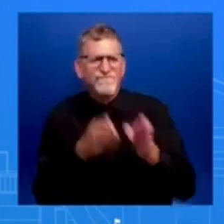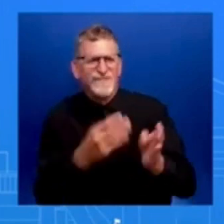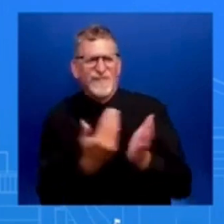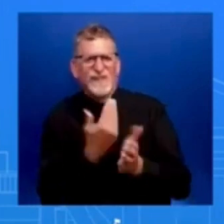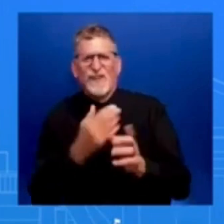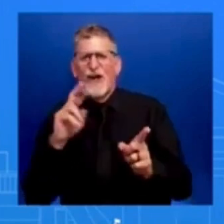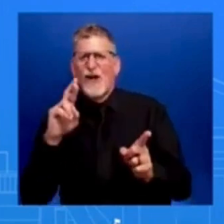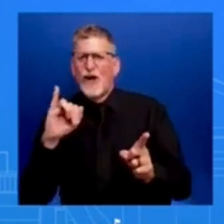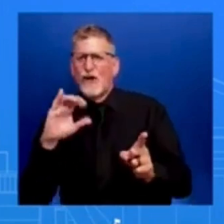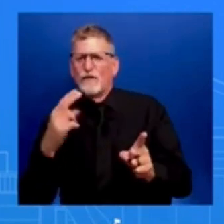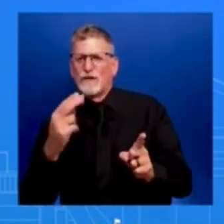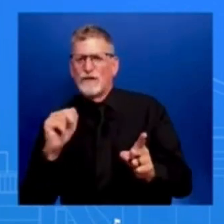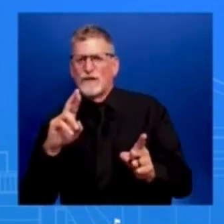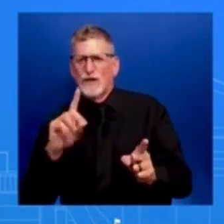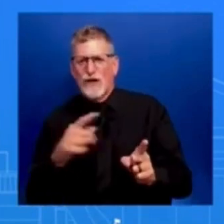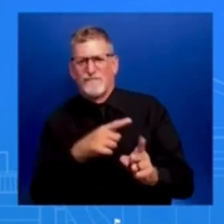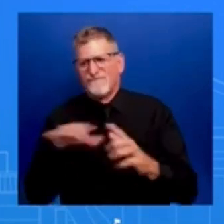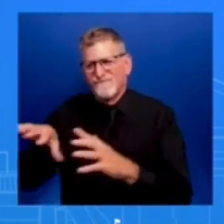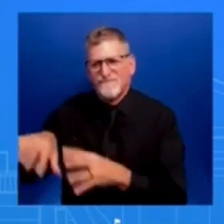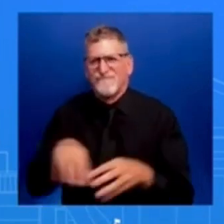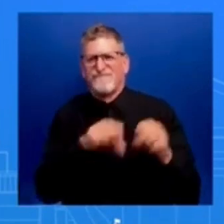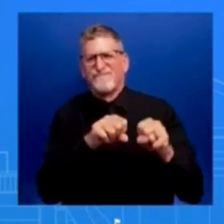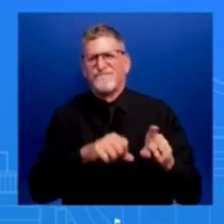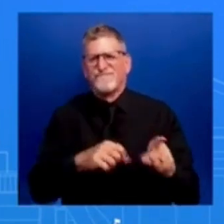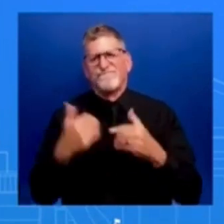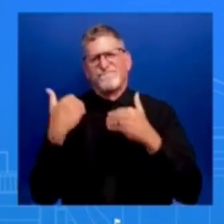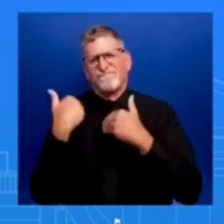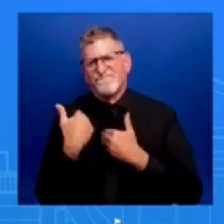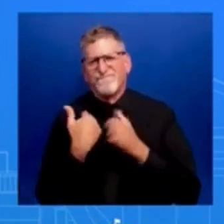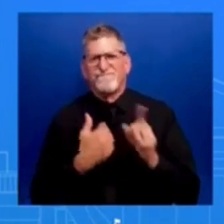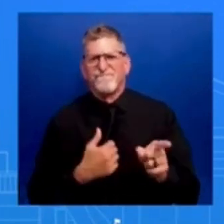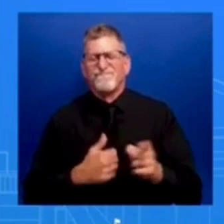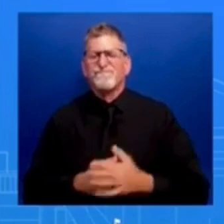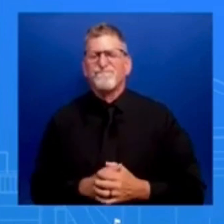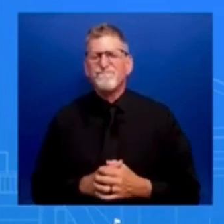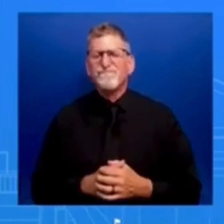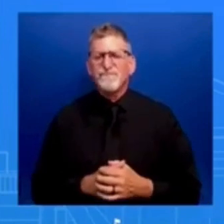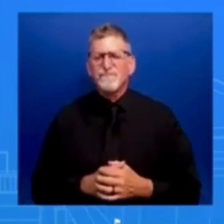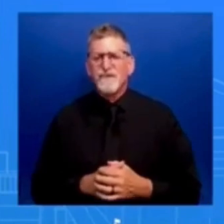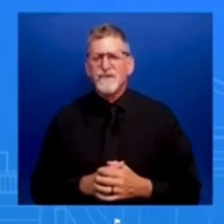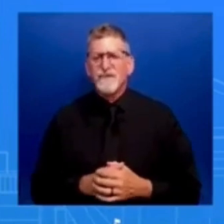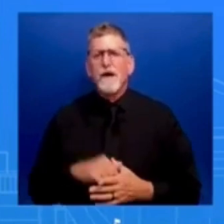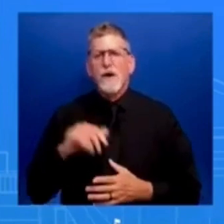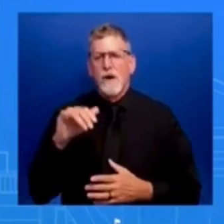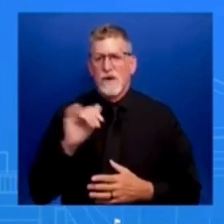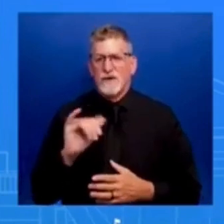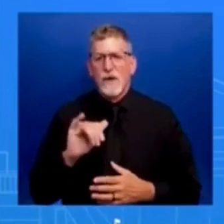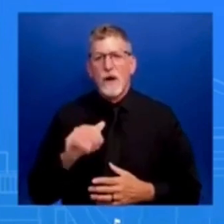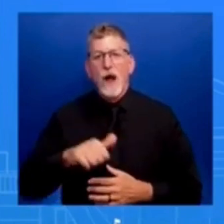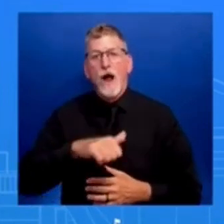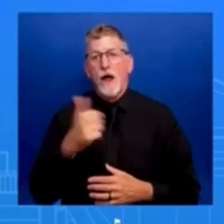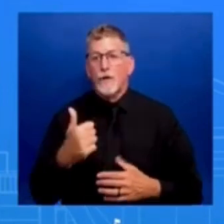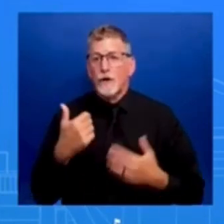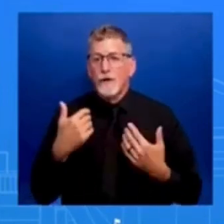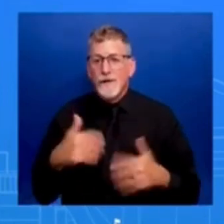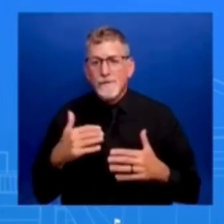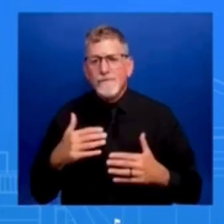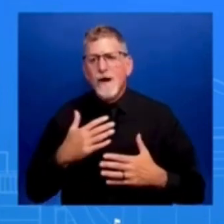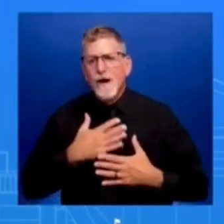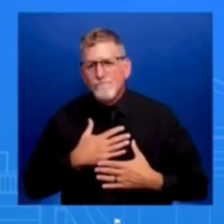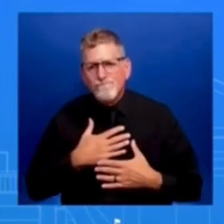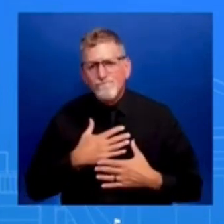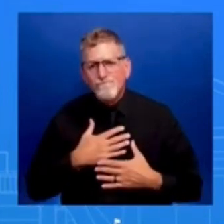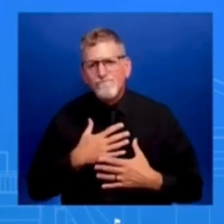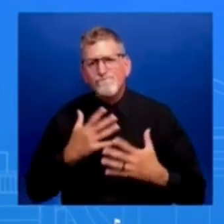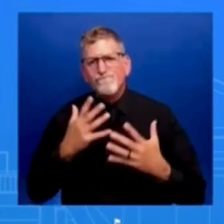the responsibilities in the new role. We also want to share another devastating farewell that I want to share